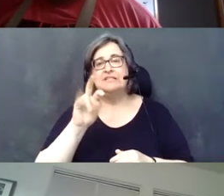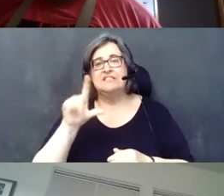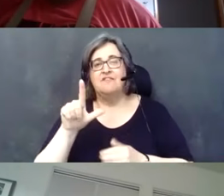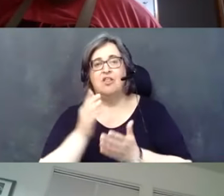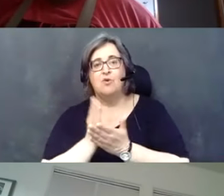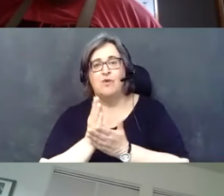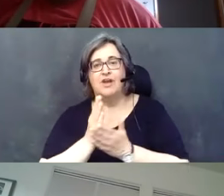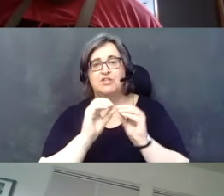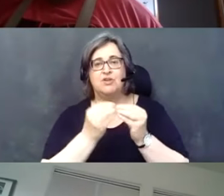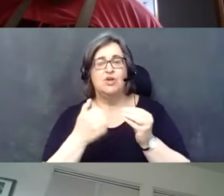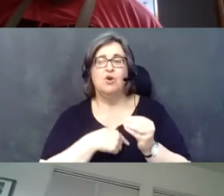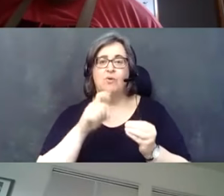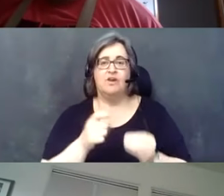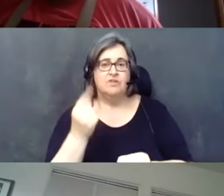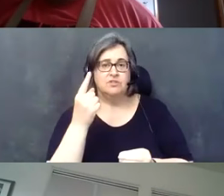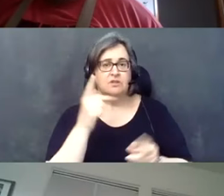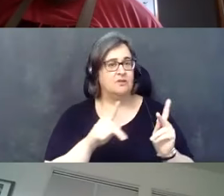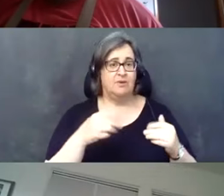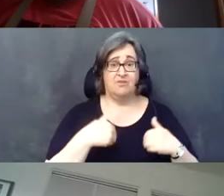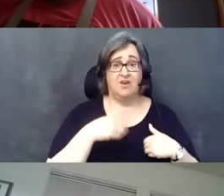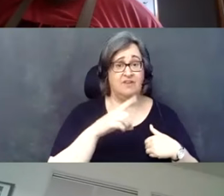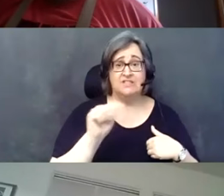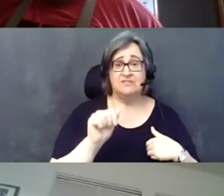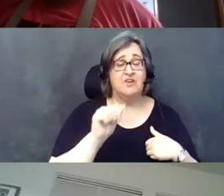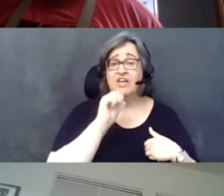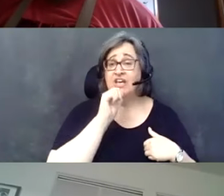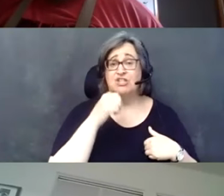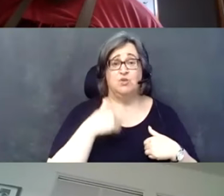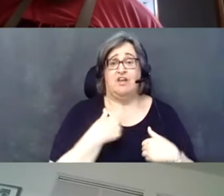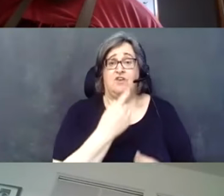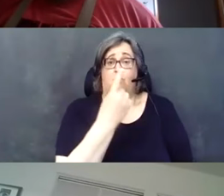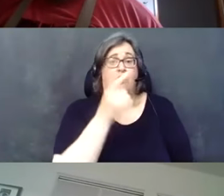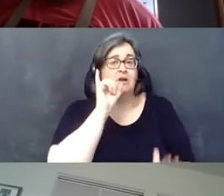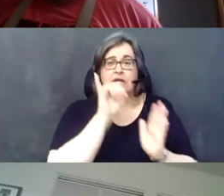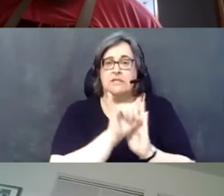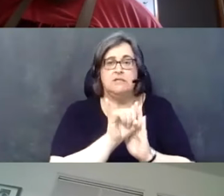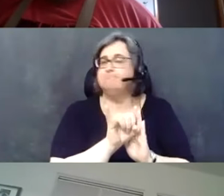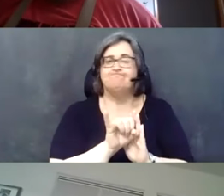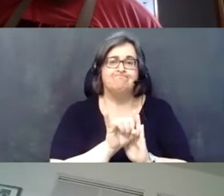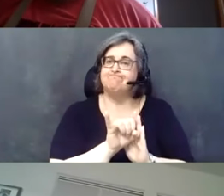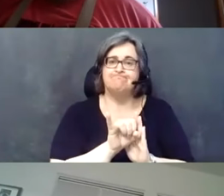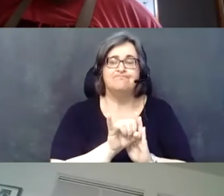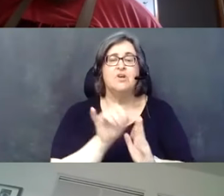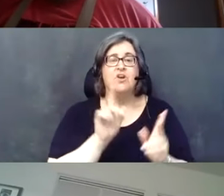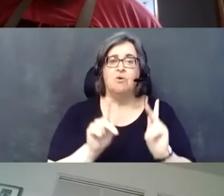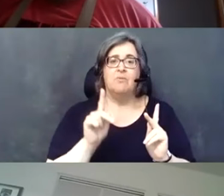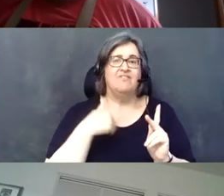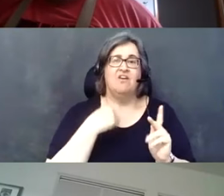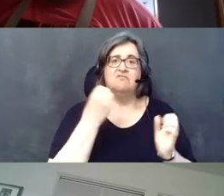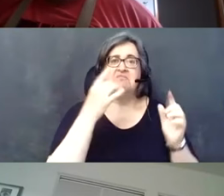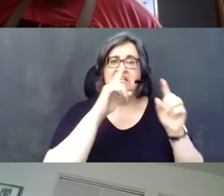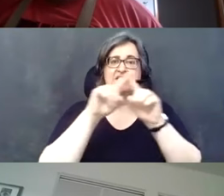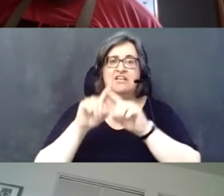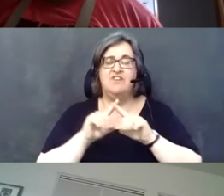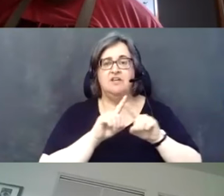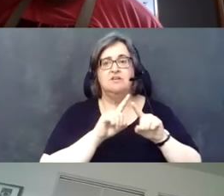need to also acknowledge that people with disabilities do not have a single identity. People have all kinds of